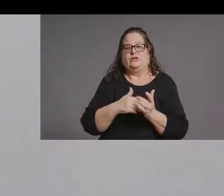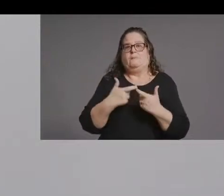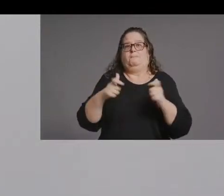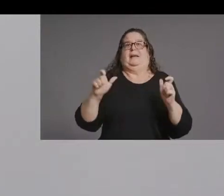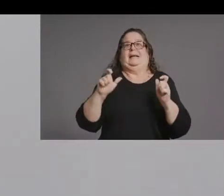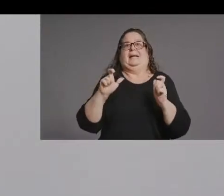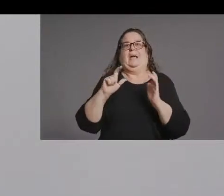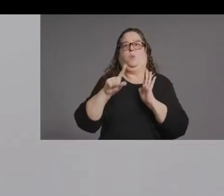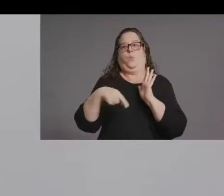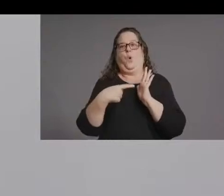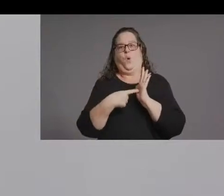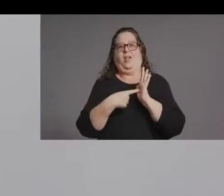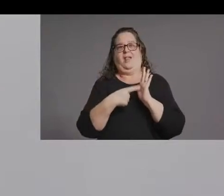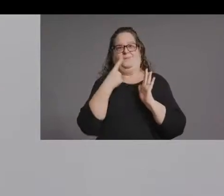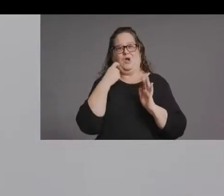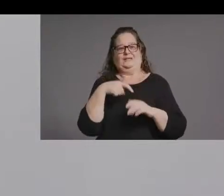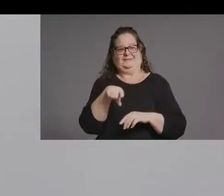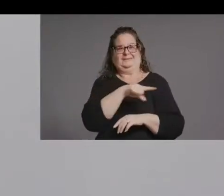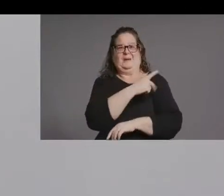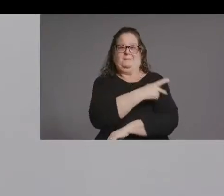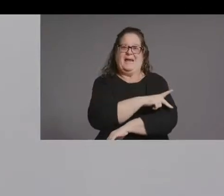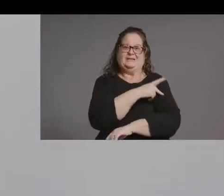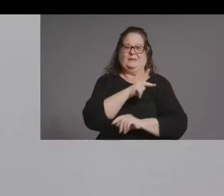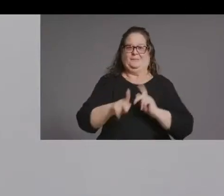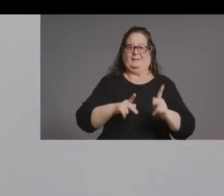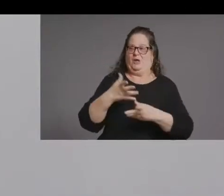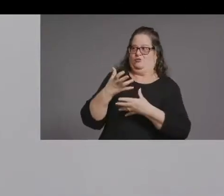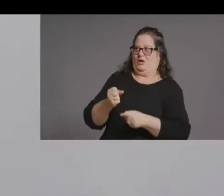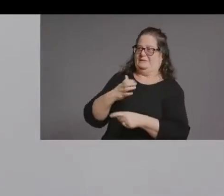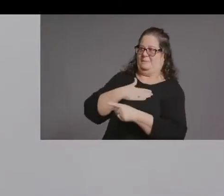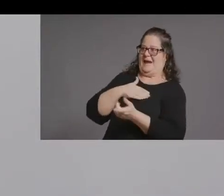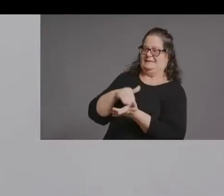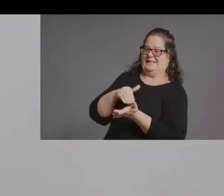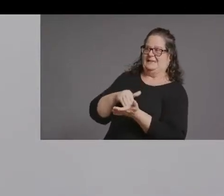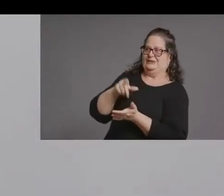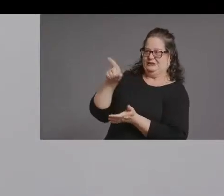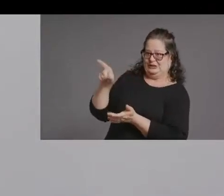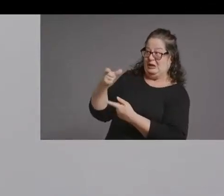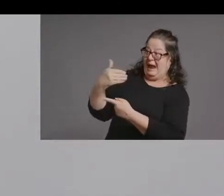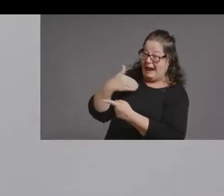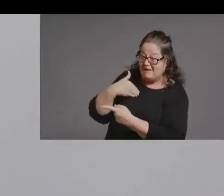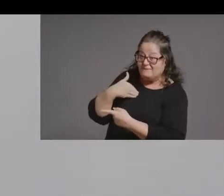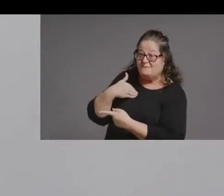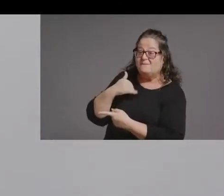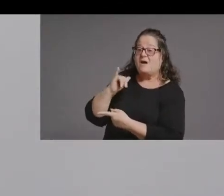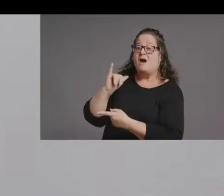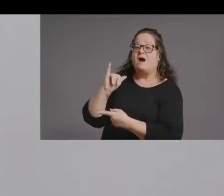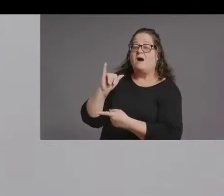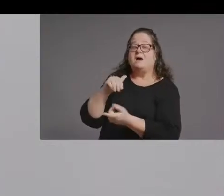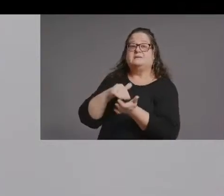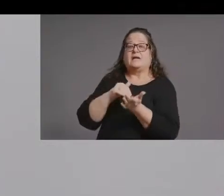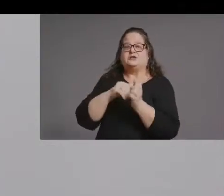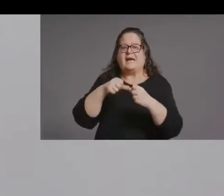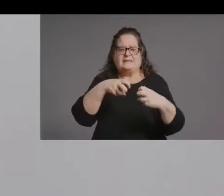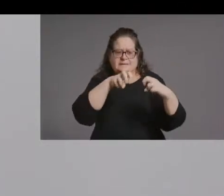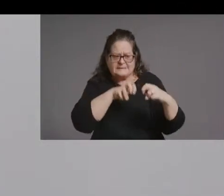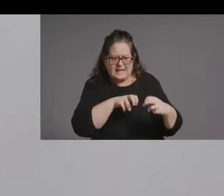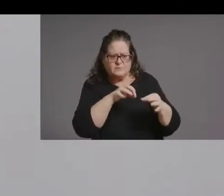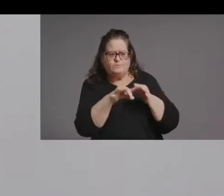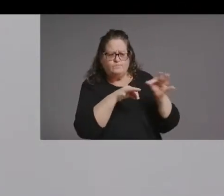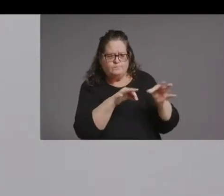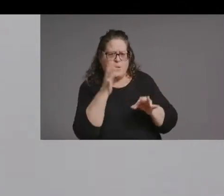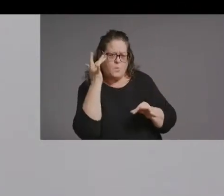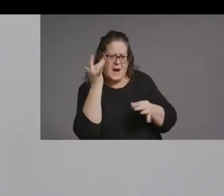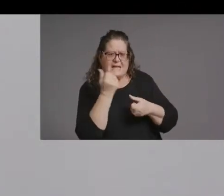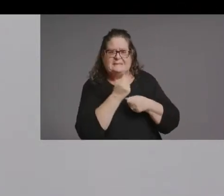So if they can say, I've got the vaccine, I recommend that you get it, here's the reasons it's safe, and we can just get it to you today. Again, that